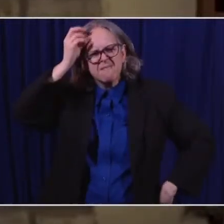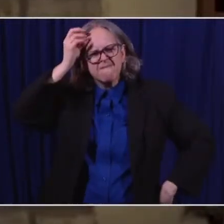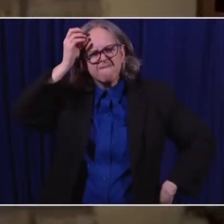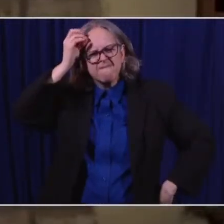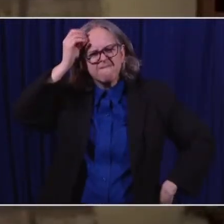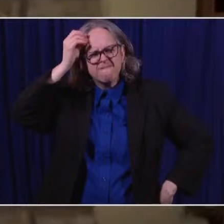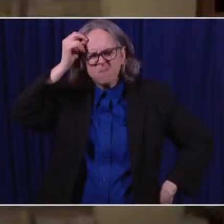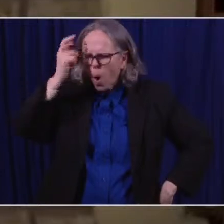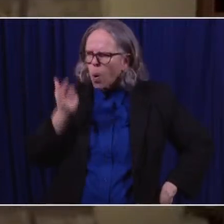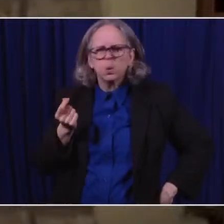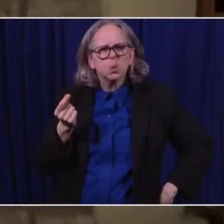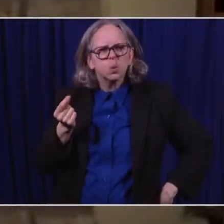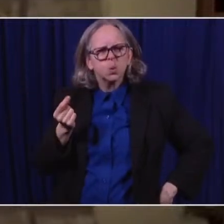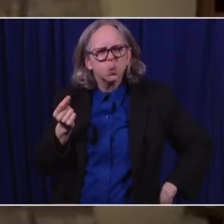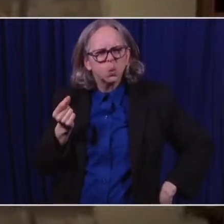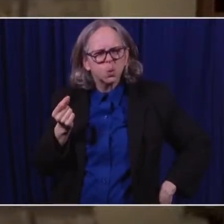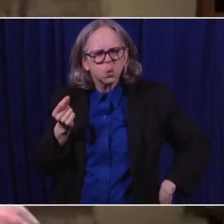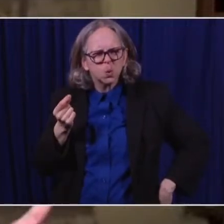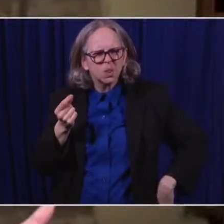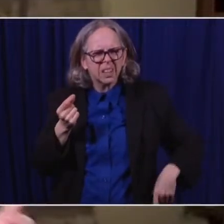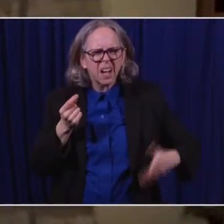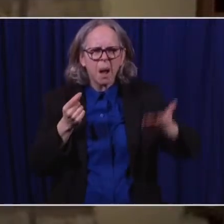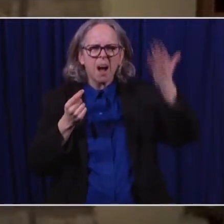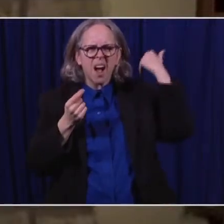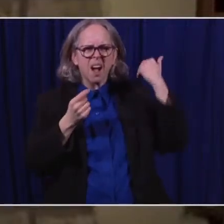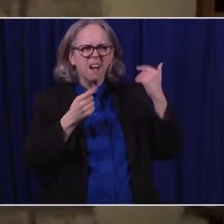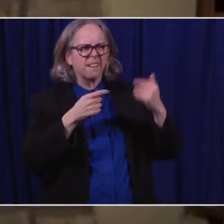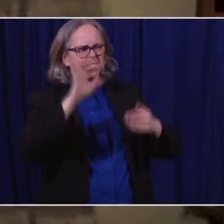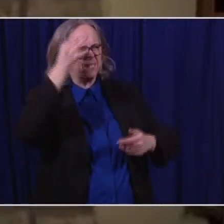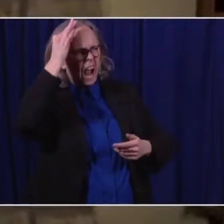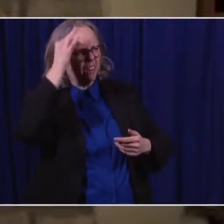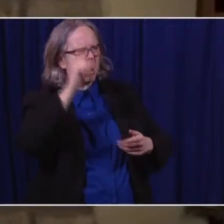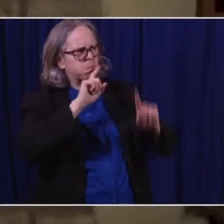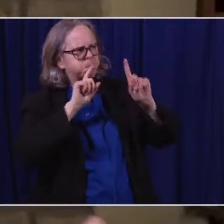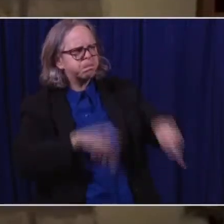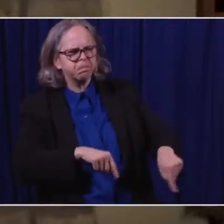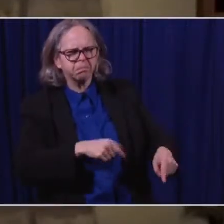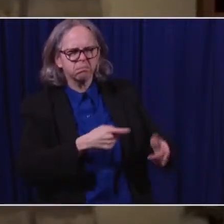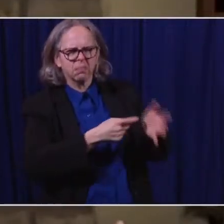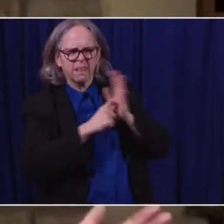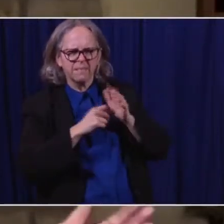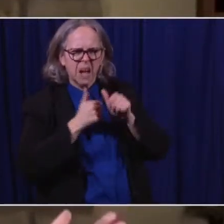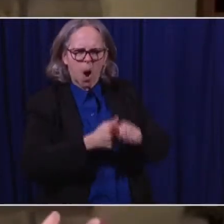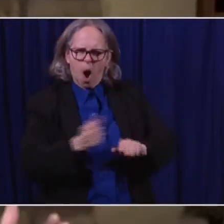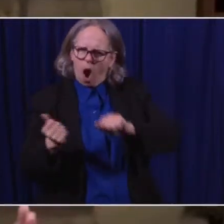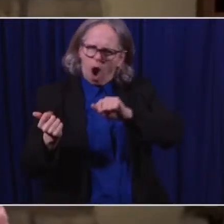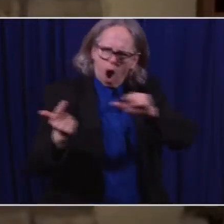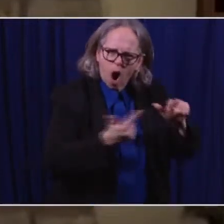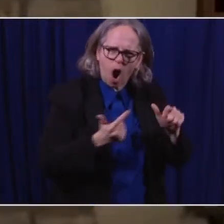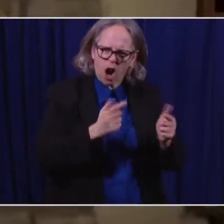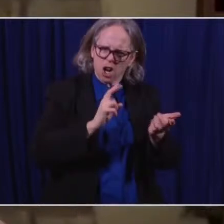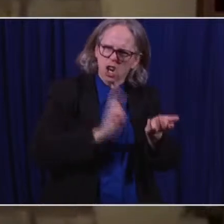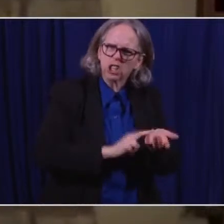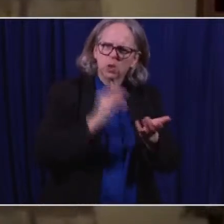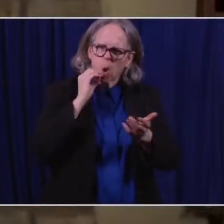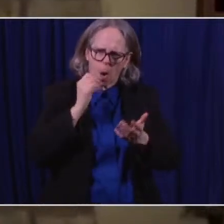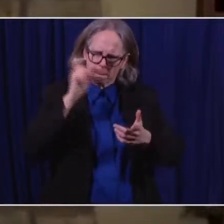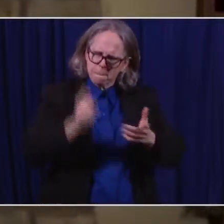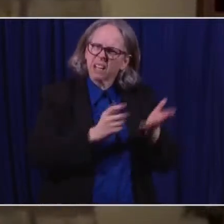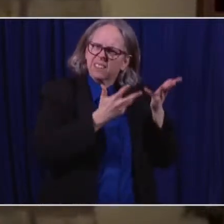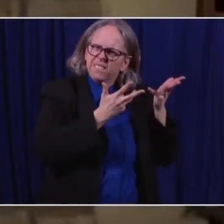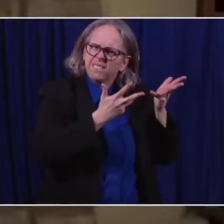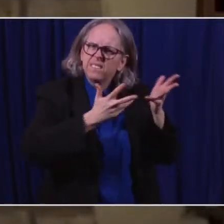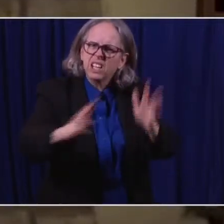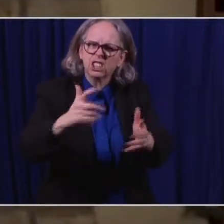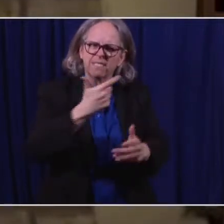said was, when the whole pharmacy program is over, when you're done with all your congregate care settings, we'll give you back what we